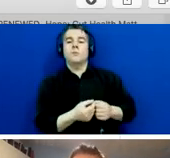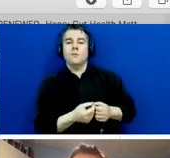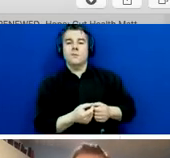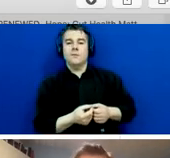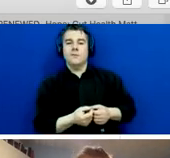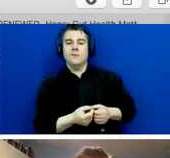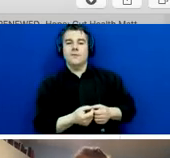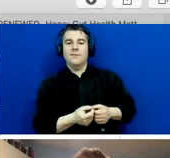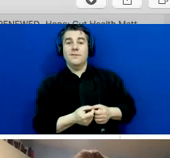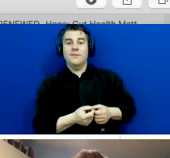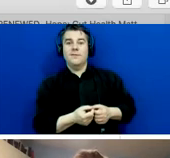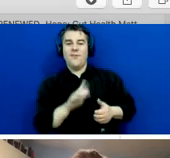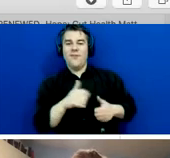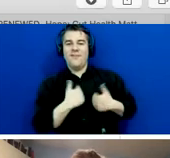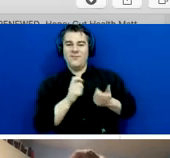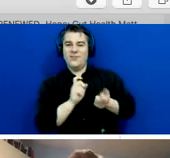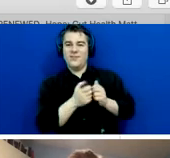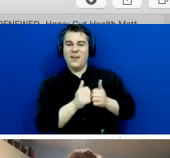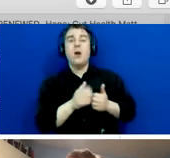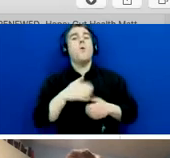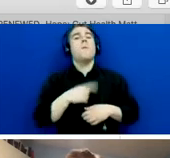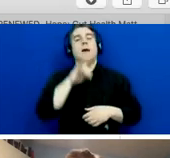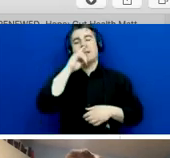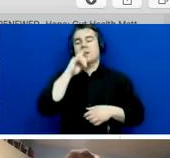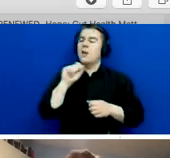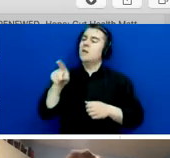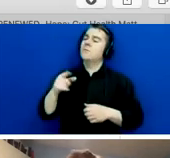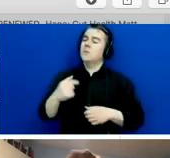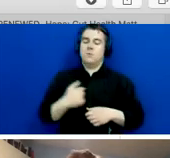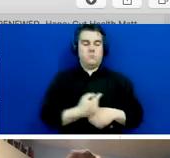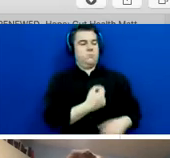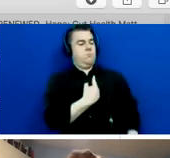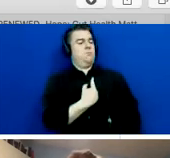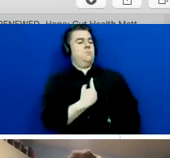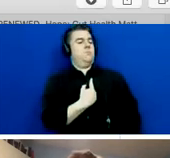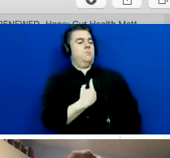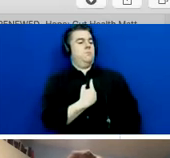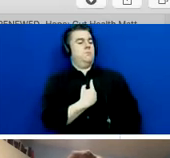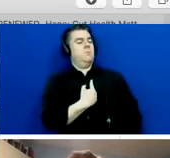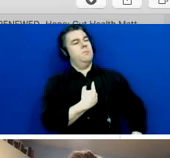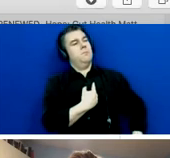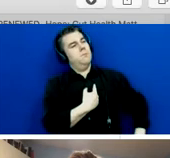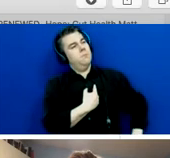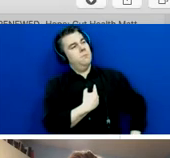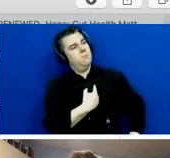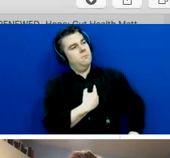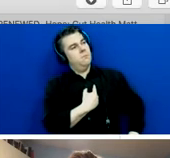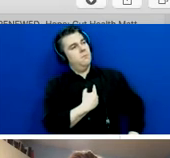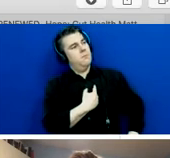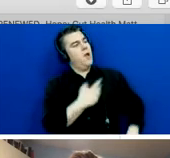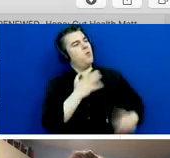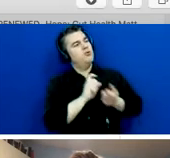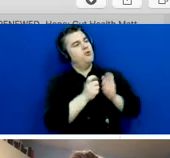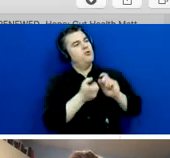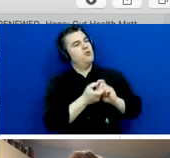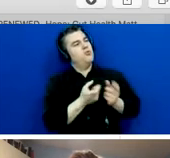And when one of my kids was going through those cards, they asked me that question. I stopped and I really couldn't hardly think of anything I would change if I